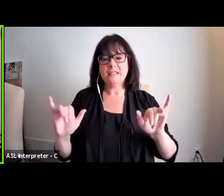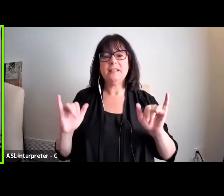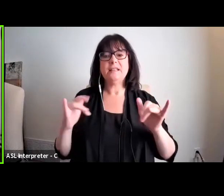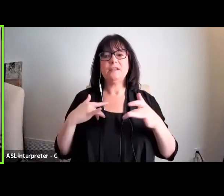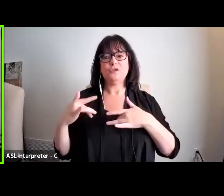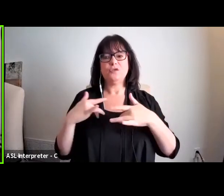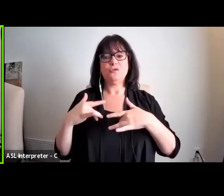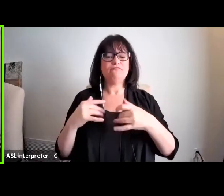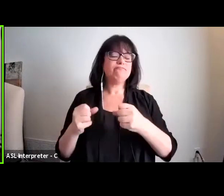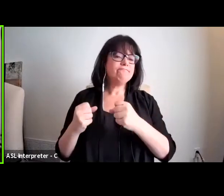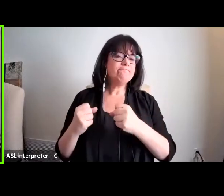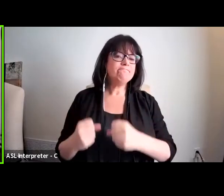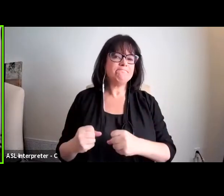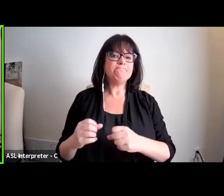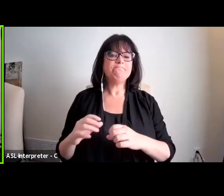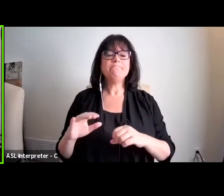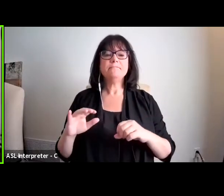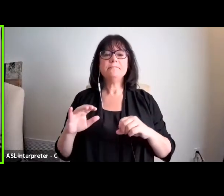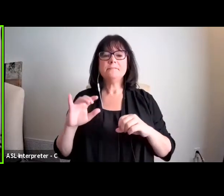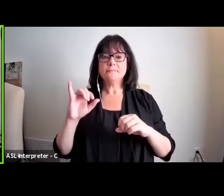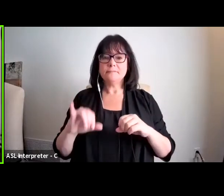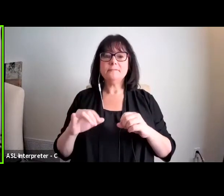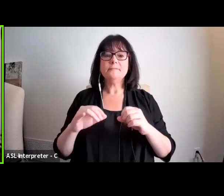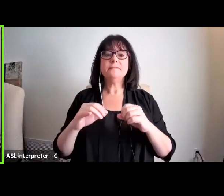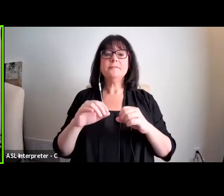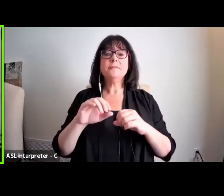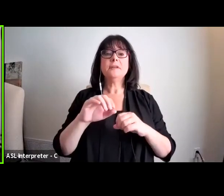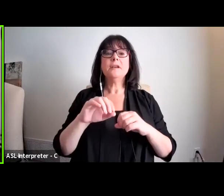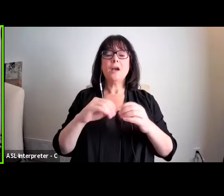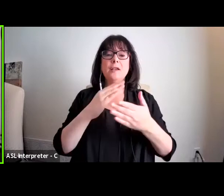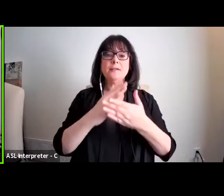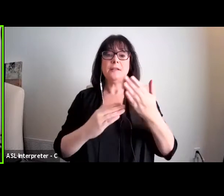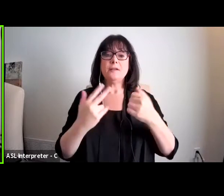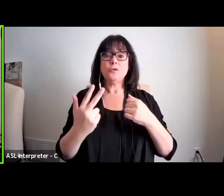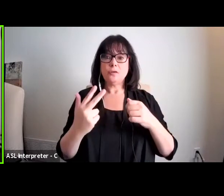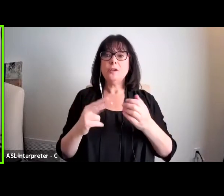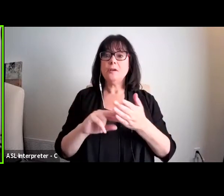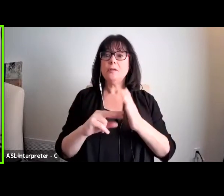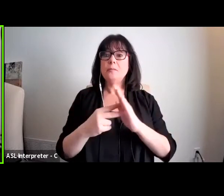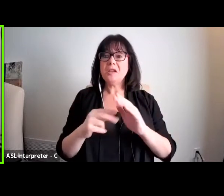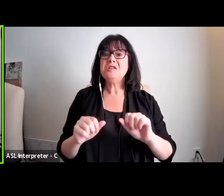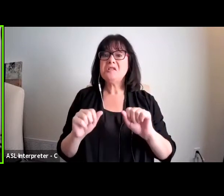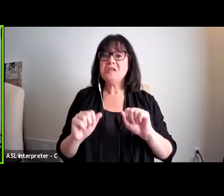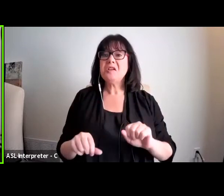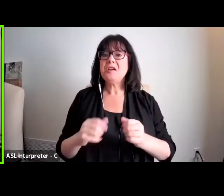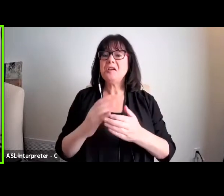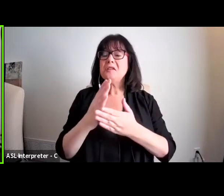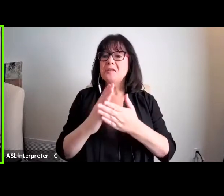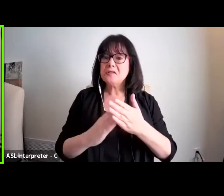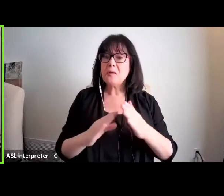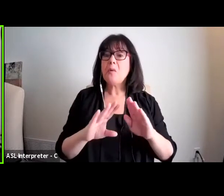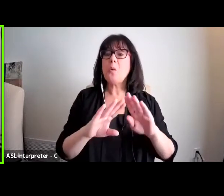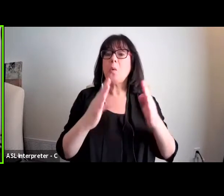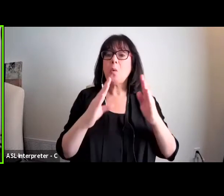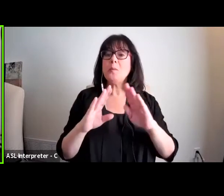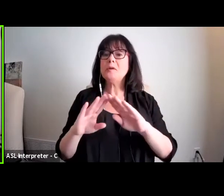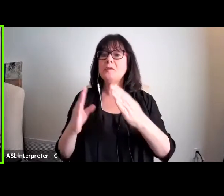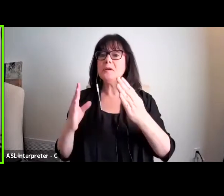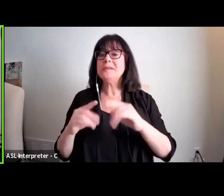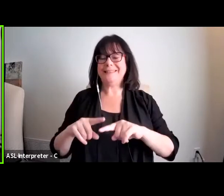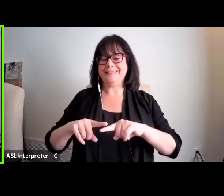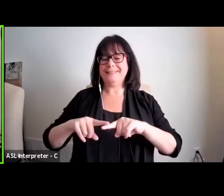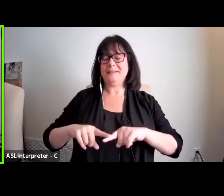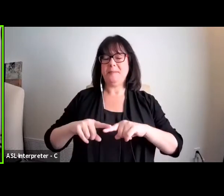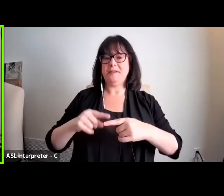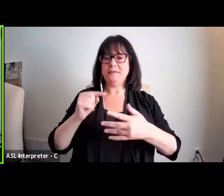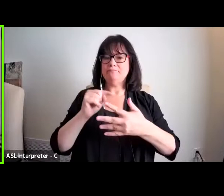does allow for the gradual reopening of spaces under certain conditions. So for York, this